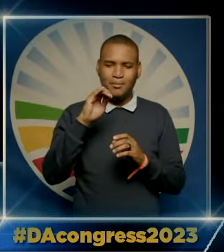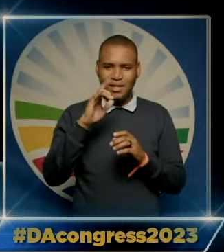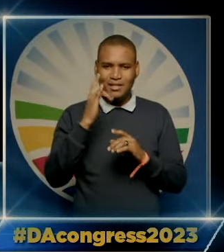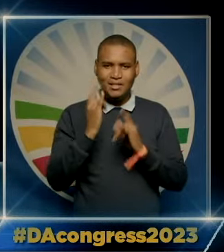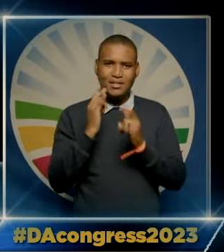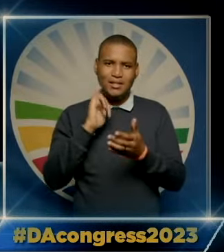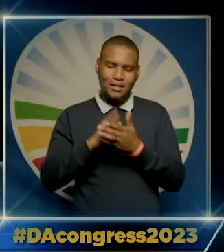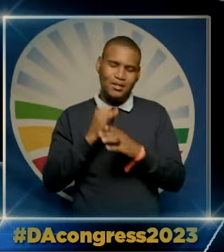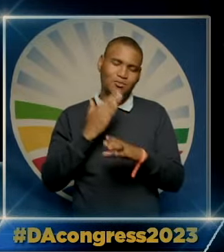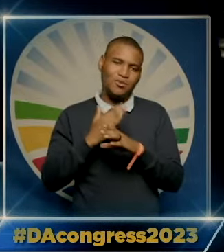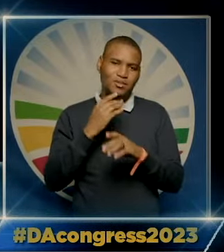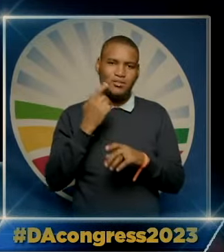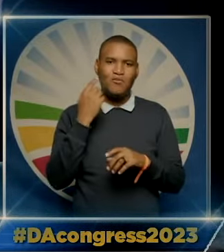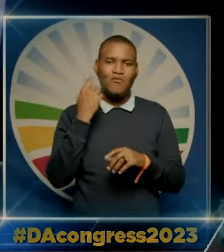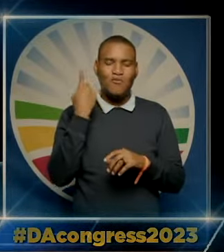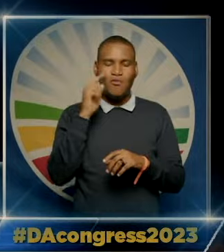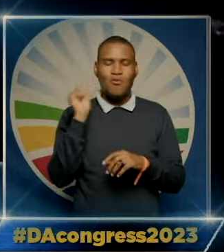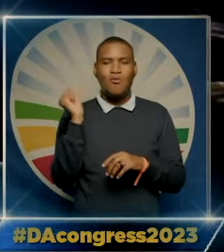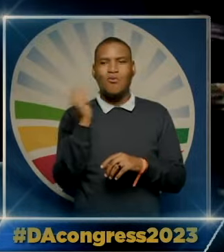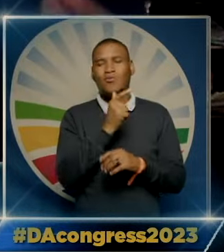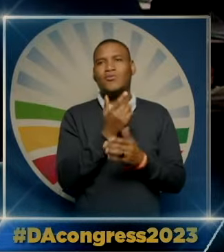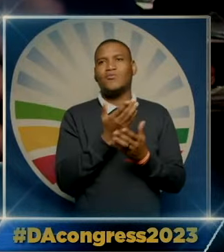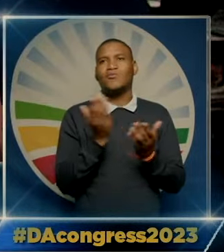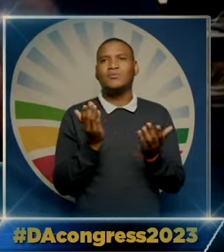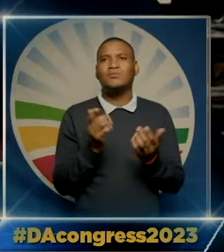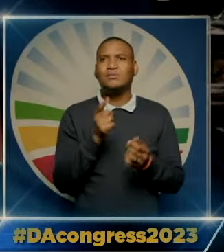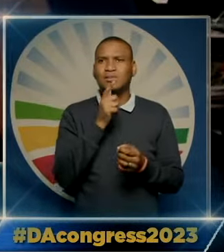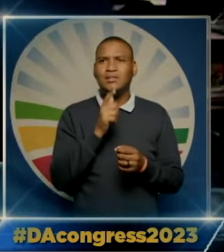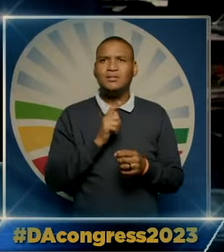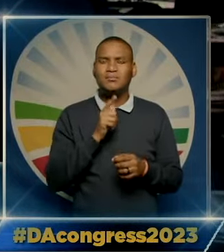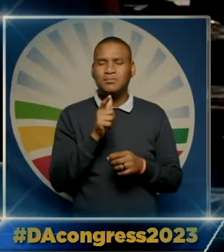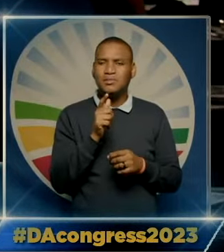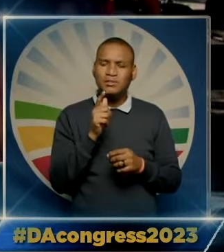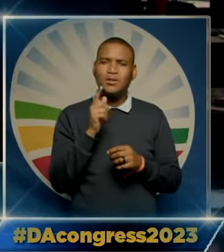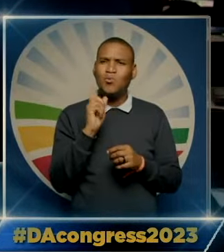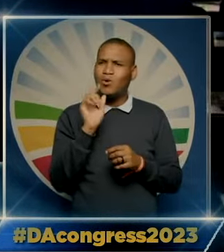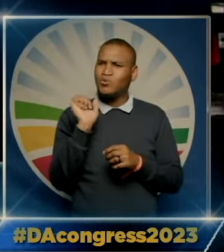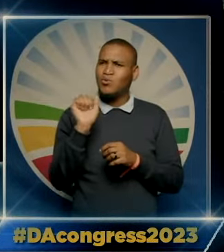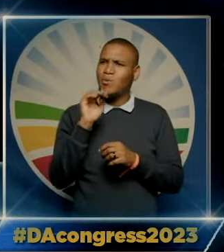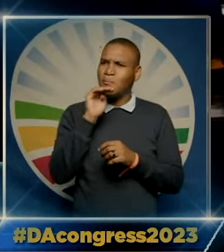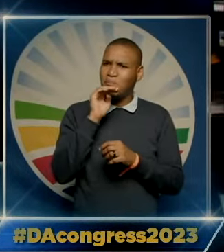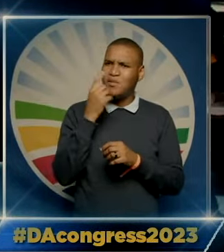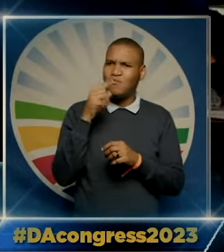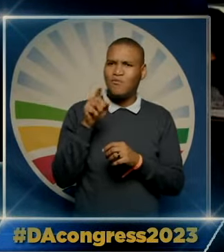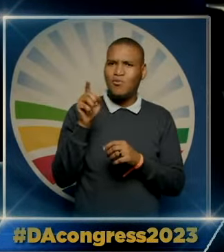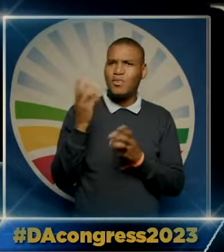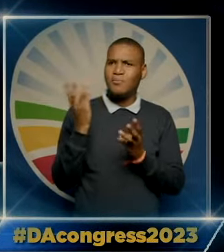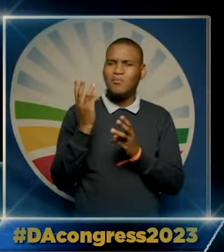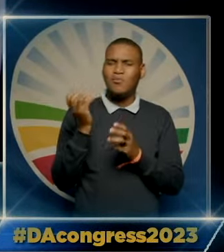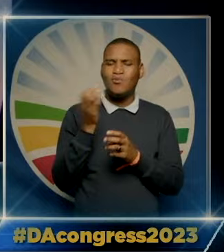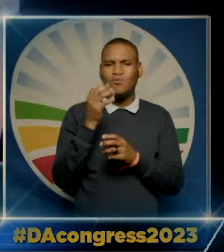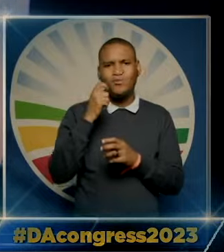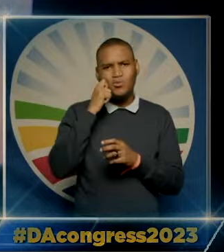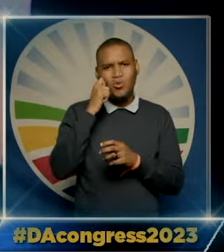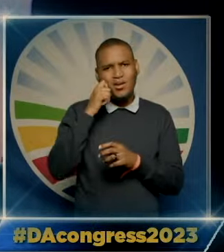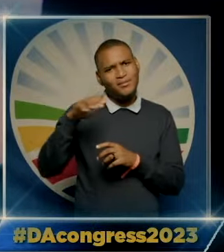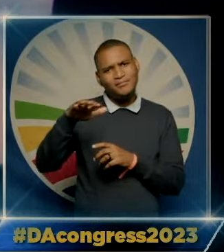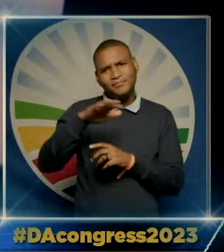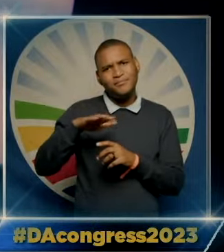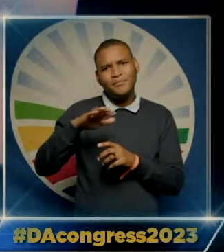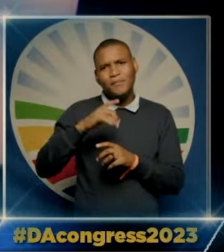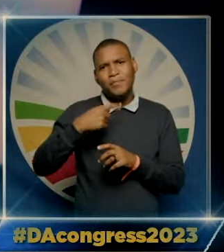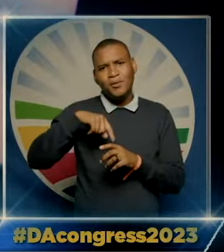all of the people. Now, tell me, Celia, what does your election mean for the residents of Tshwane? It means that we